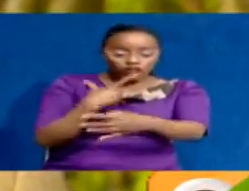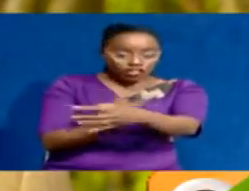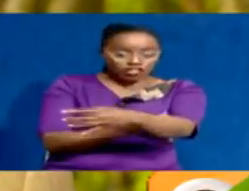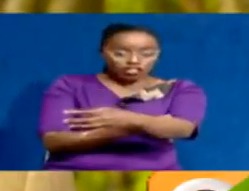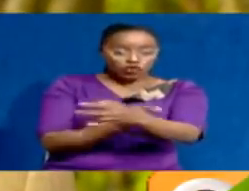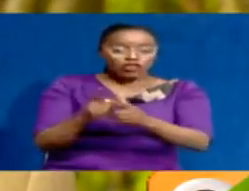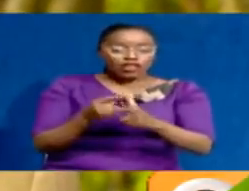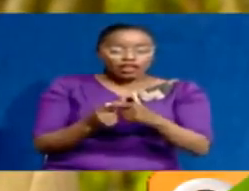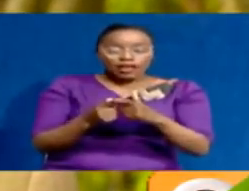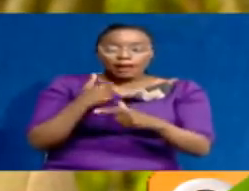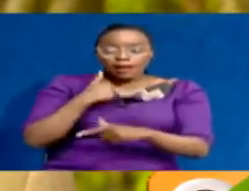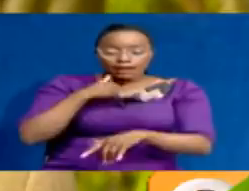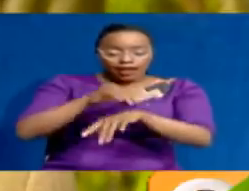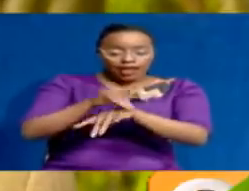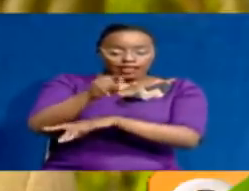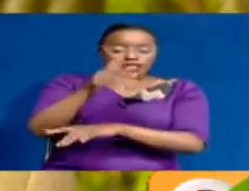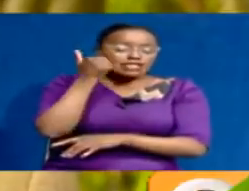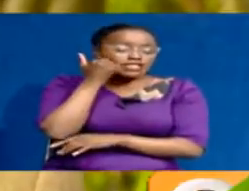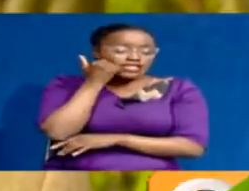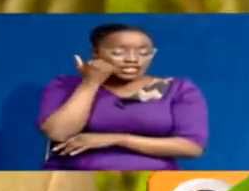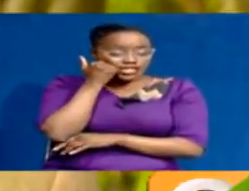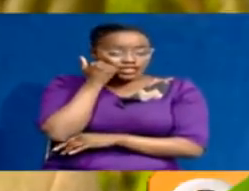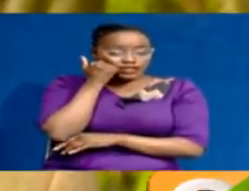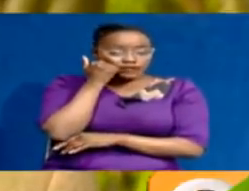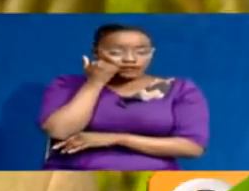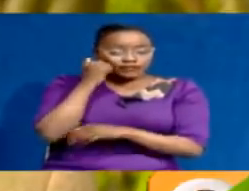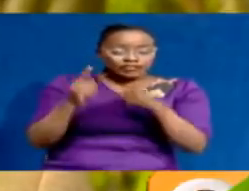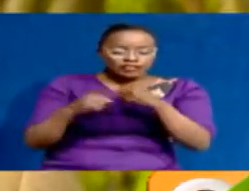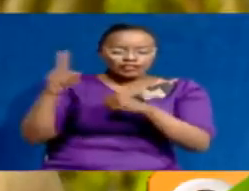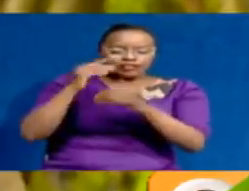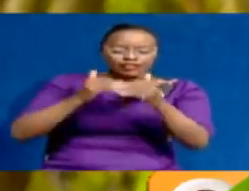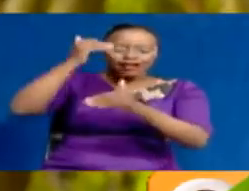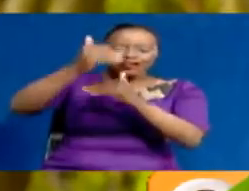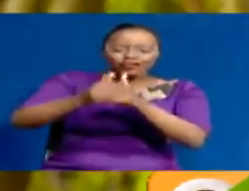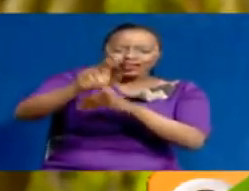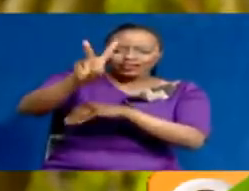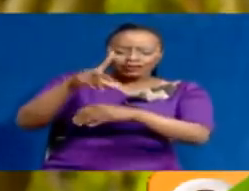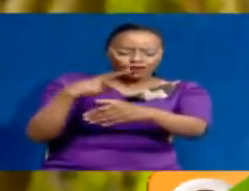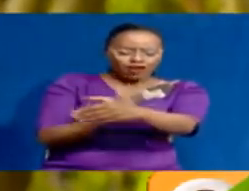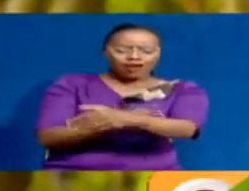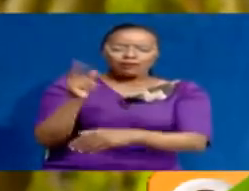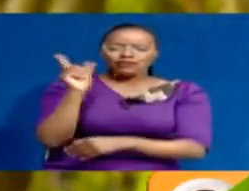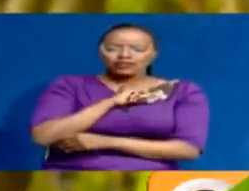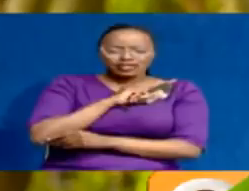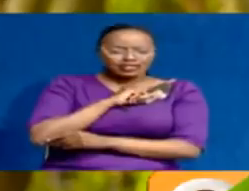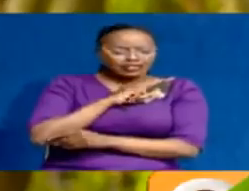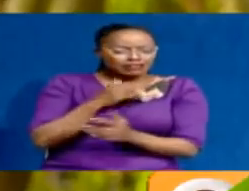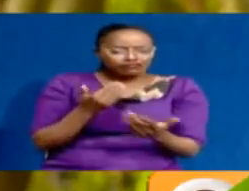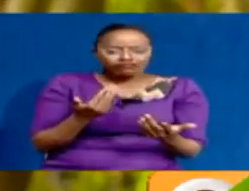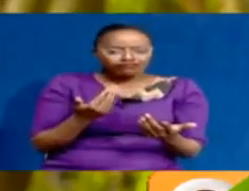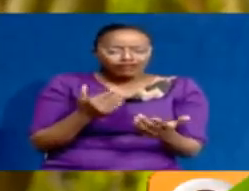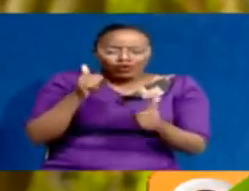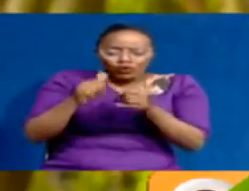vaccination, I got this ailment 6 days after the second